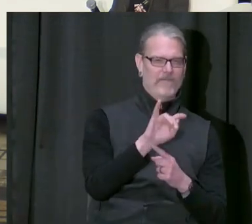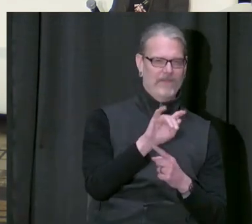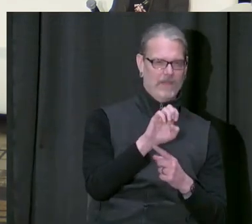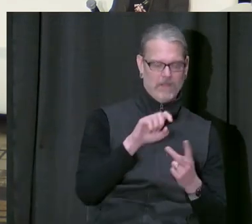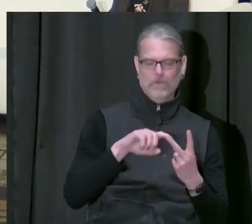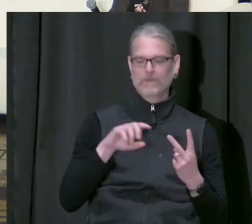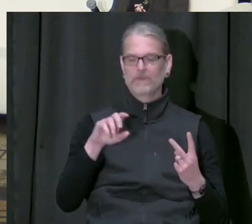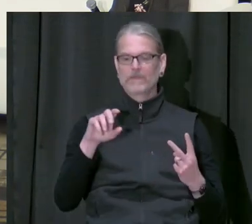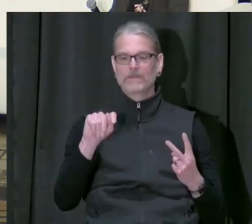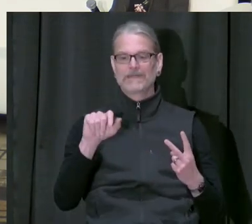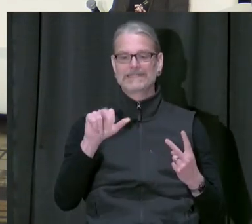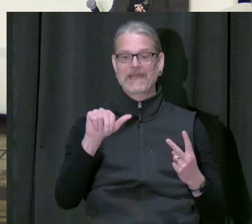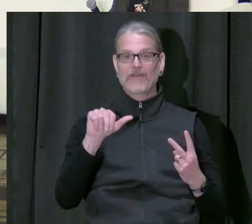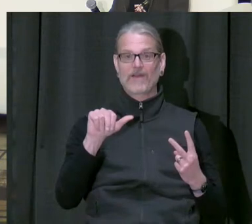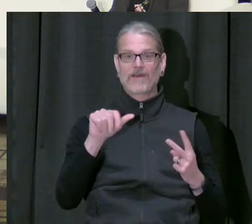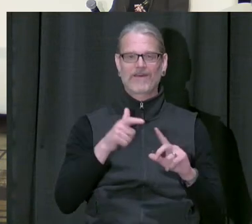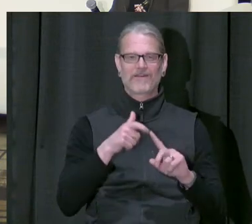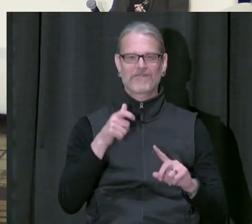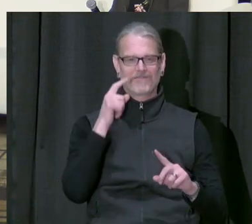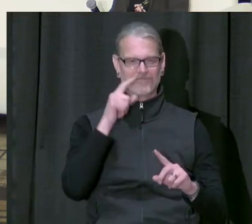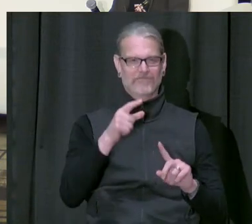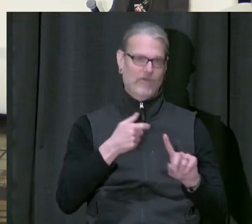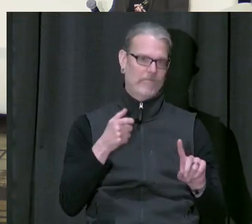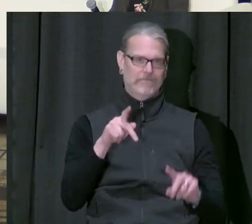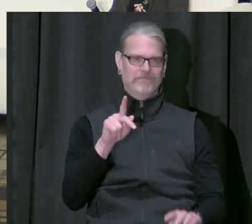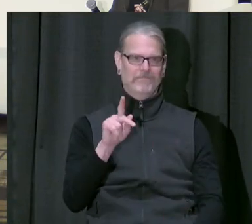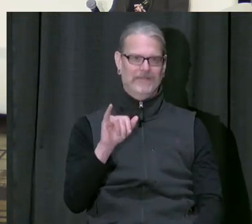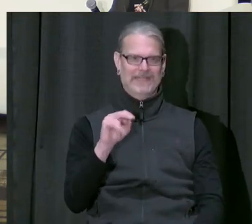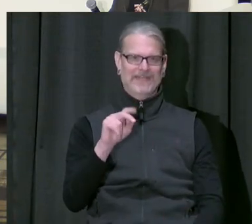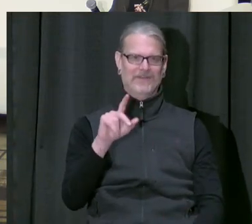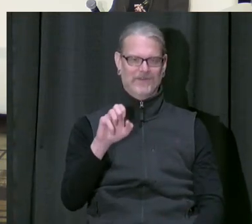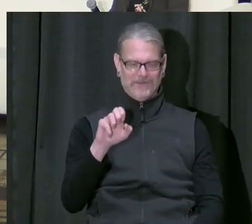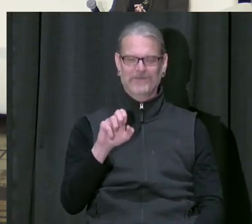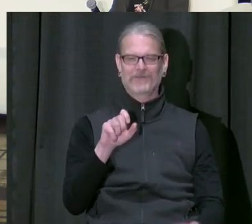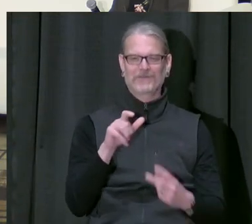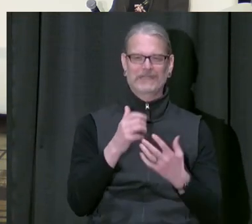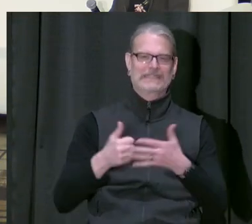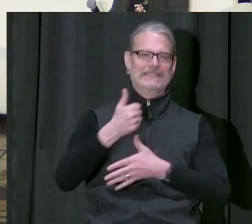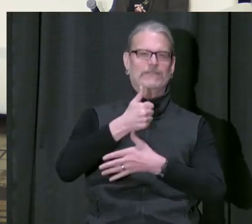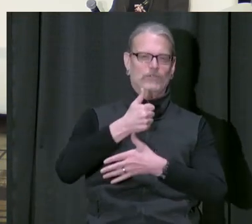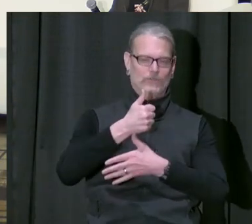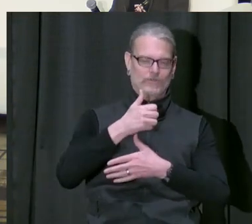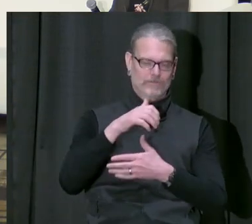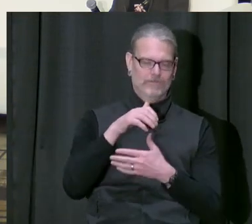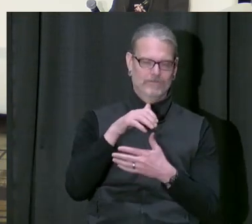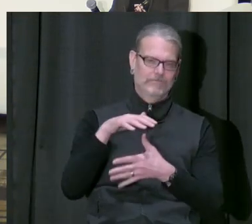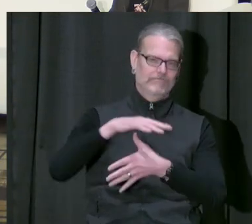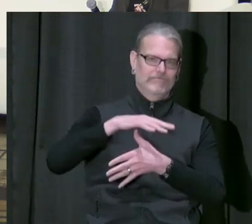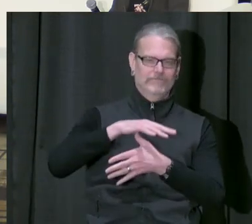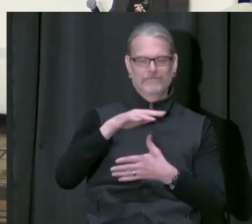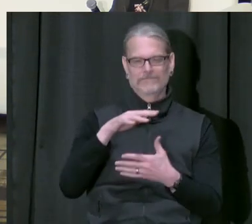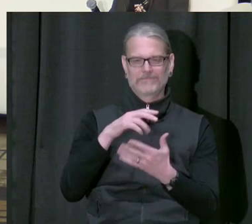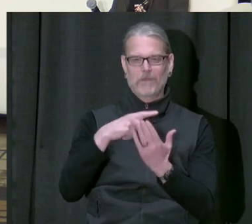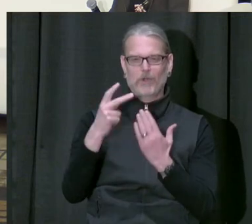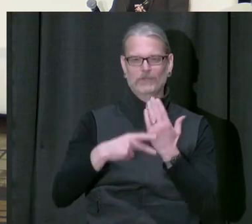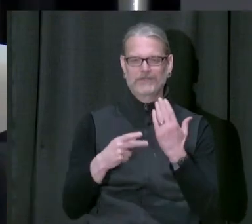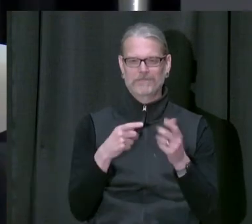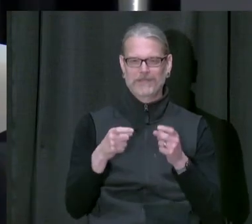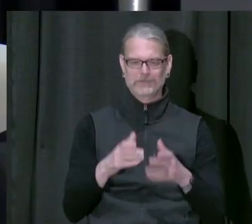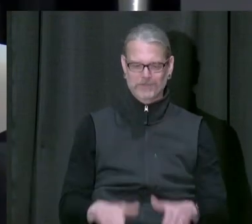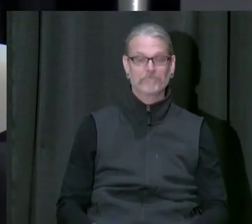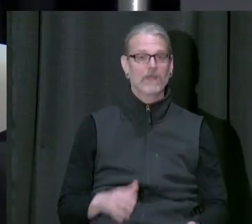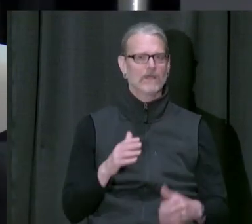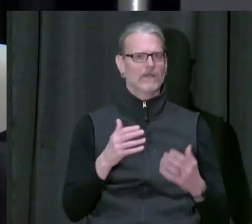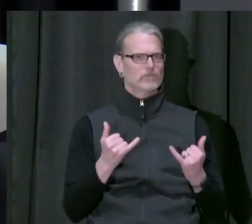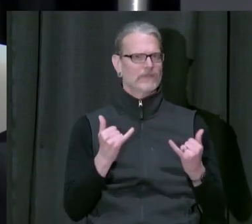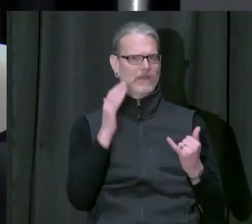Tara Maisel from Kindle, who is a senior product manager. And we're really gonna be diving